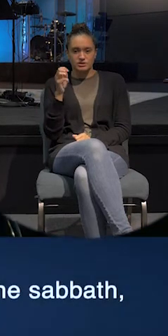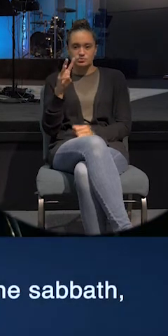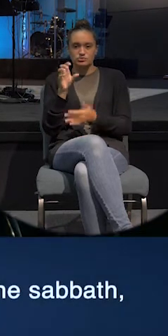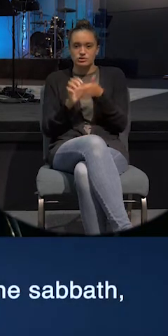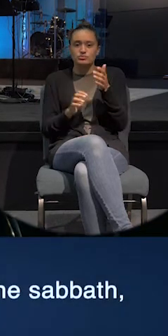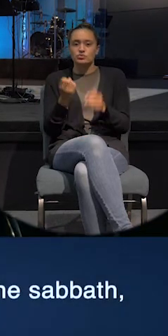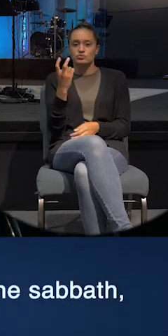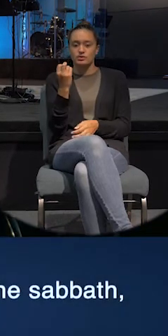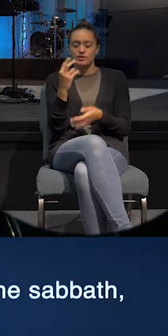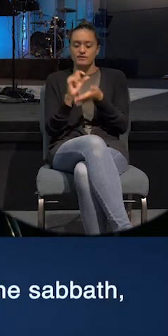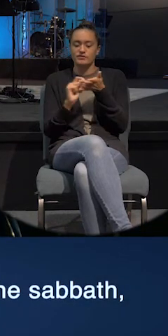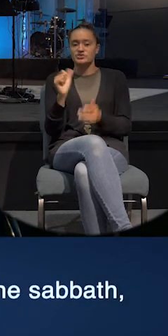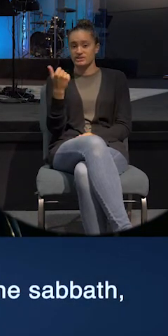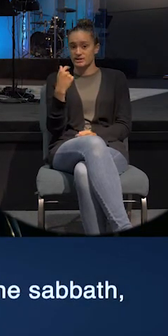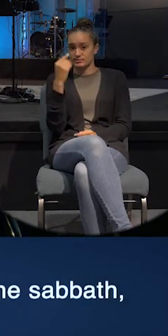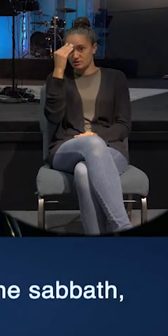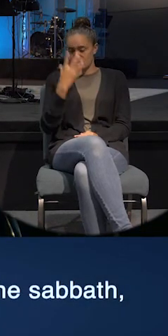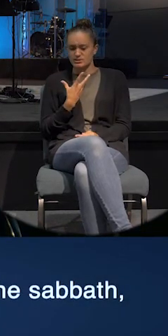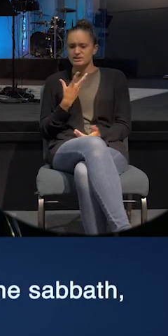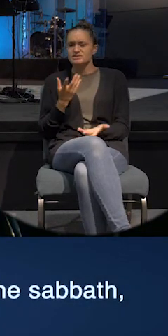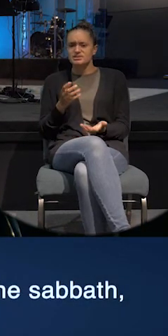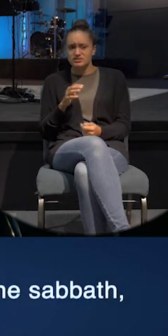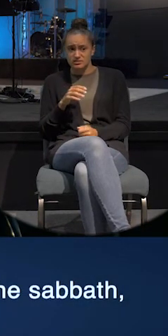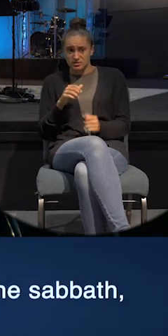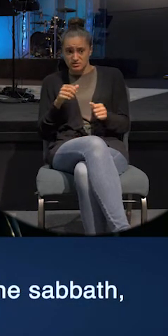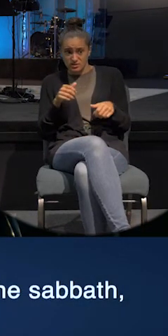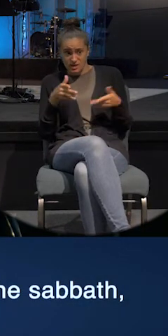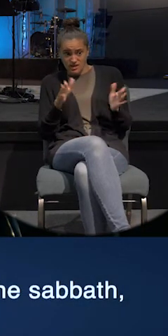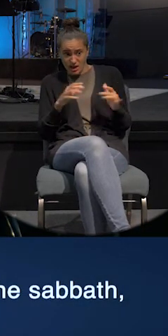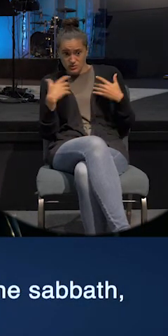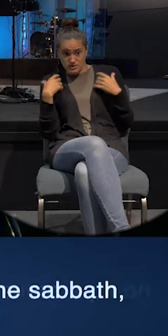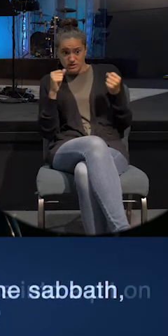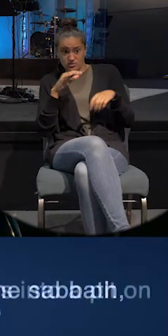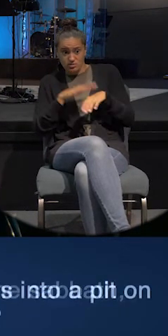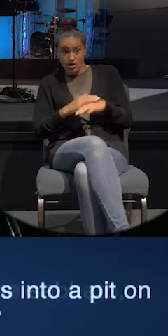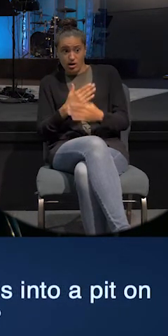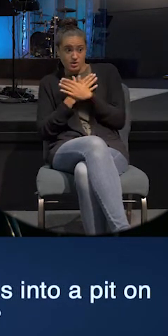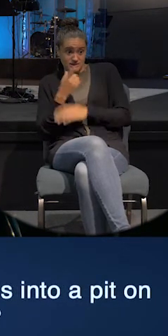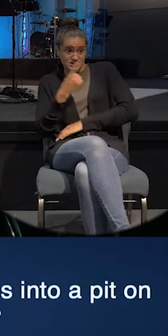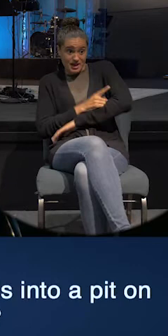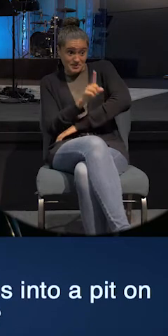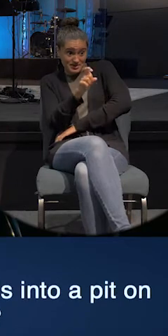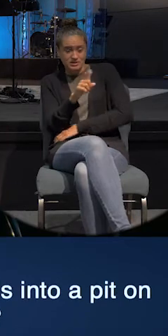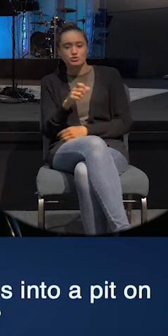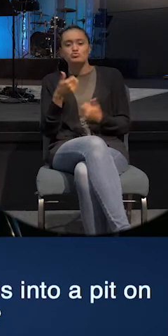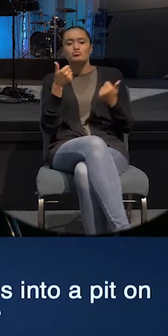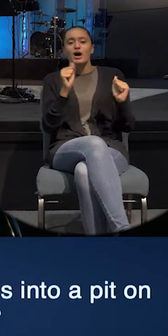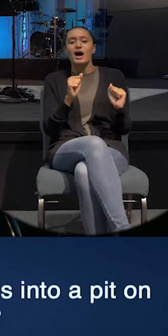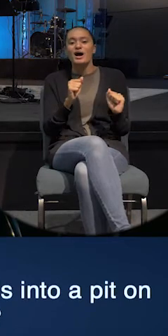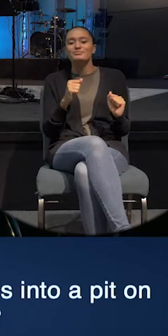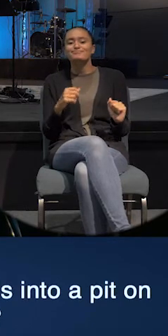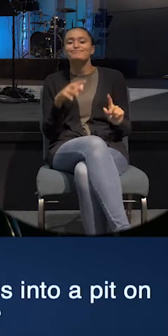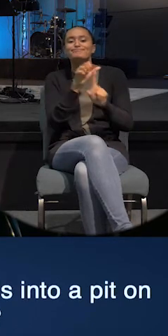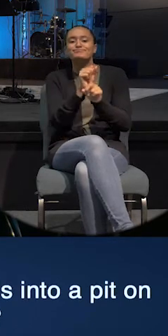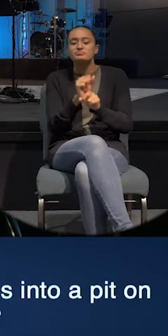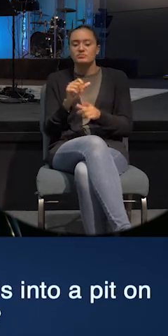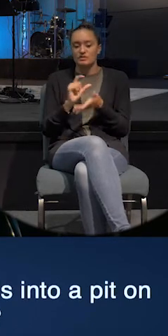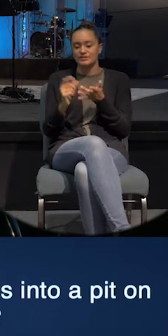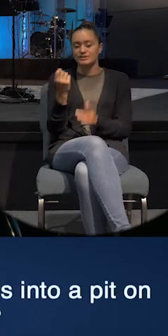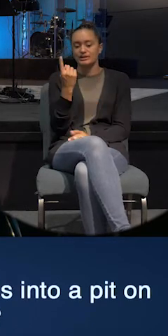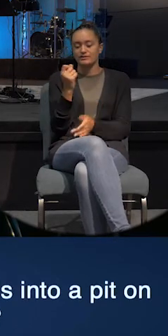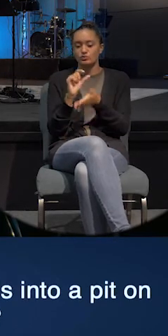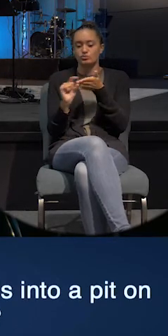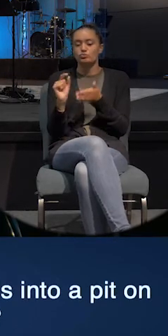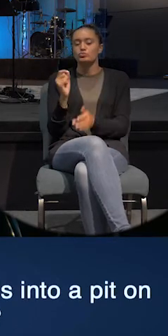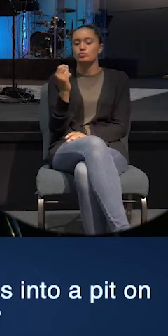that they asked him, "Is it lawful to heal on the Sabbath?" to accuse him. And then in verses 11 and 12 of Matthew 12, it